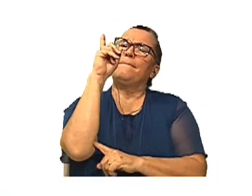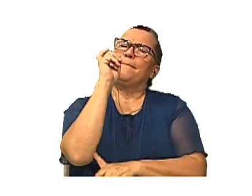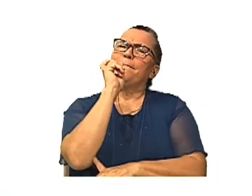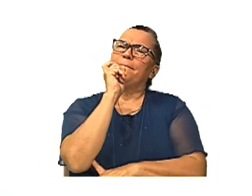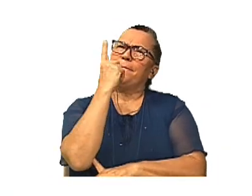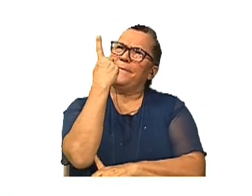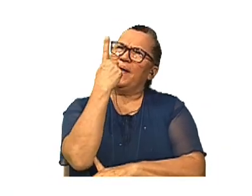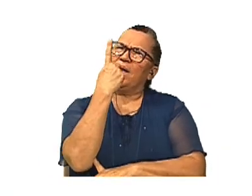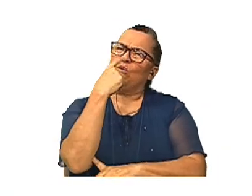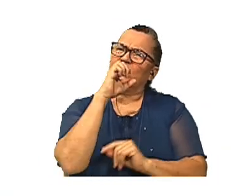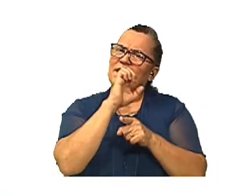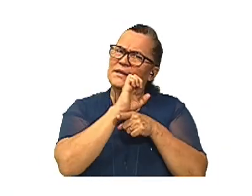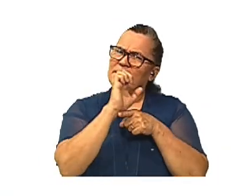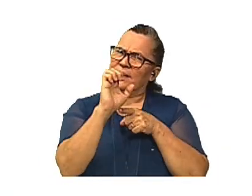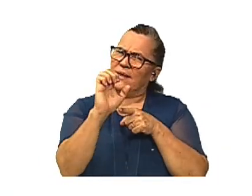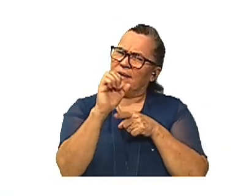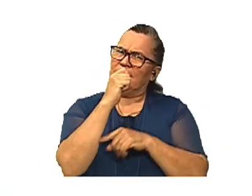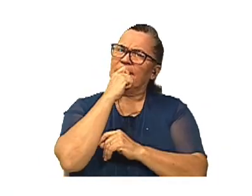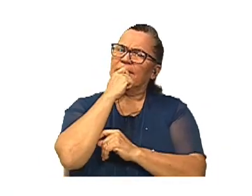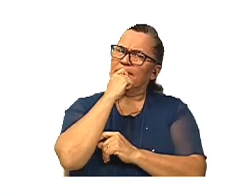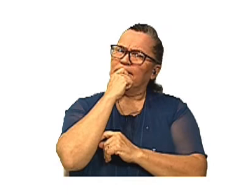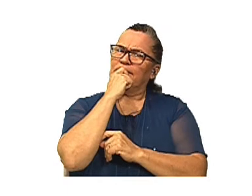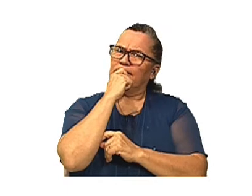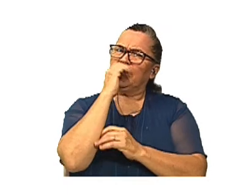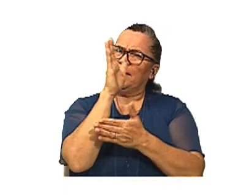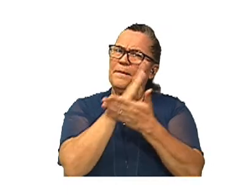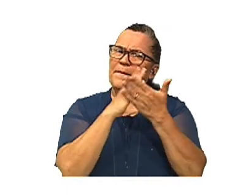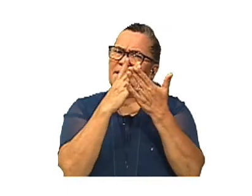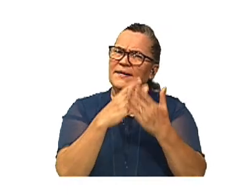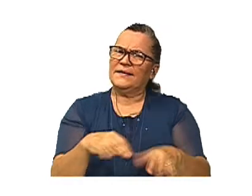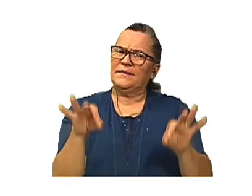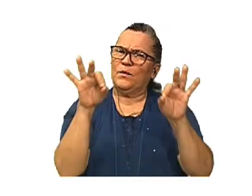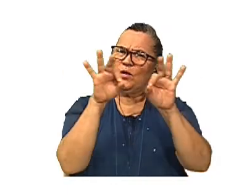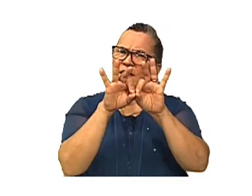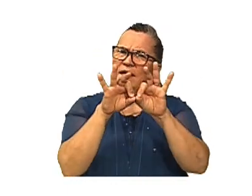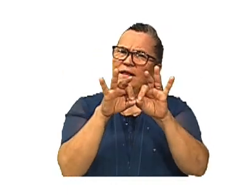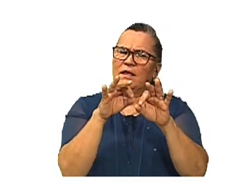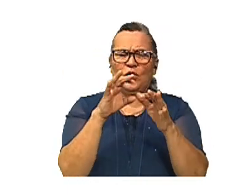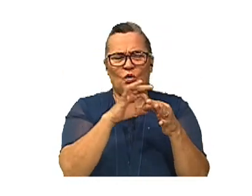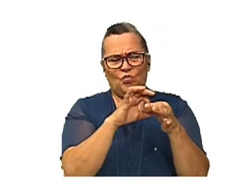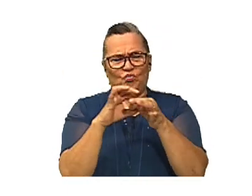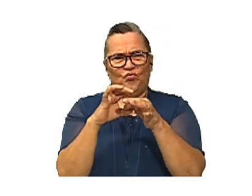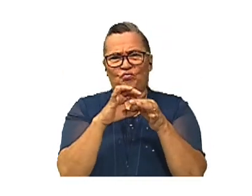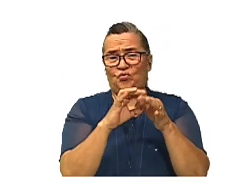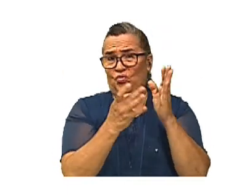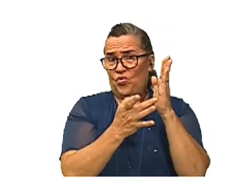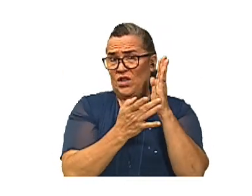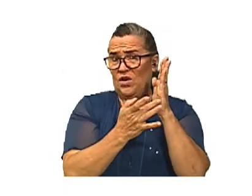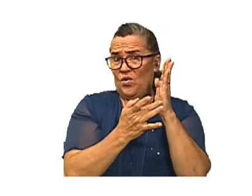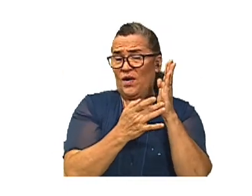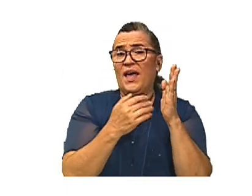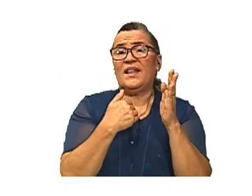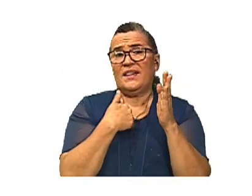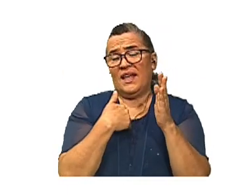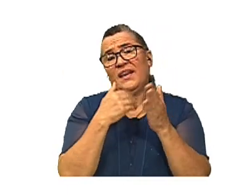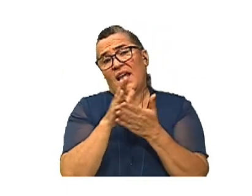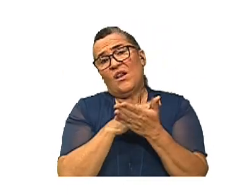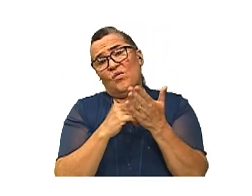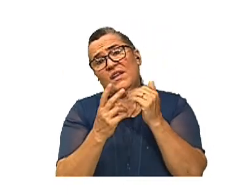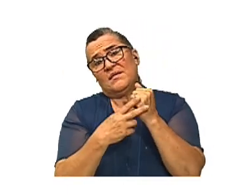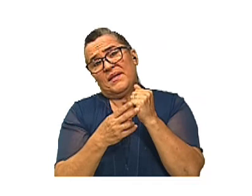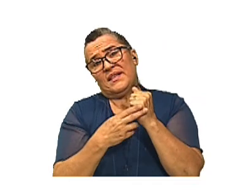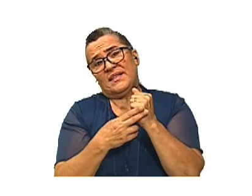Ethical questions. Guys, this is a very important part because, you know, everything related to technology has sometimes